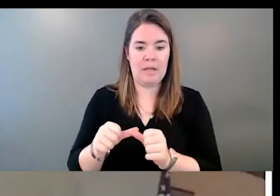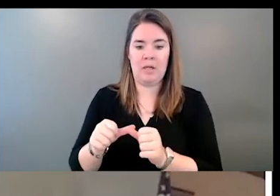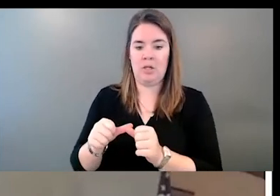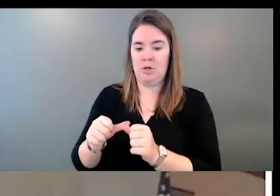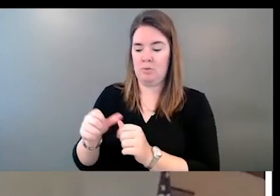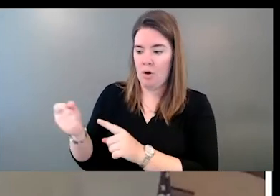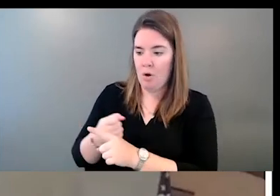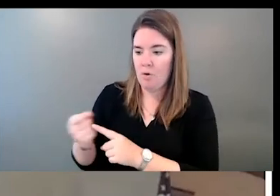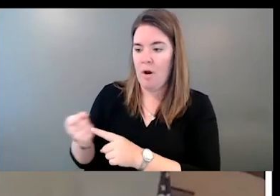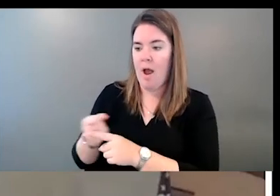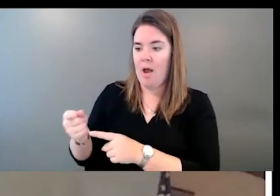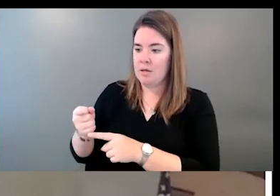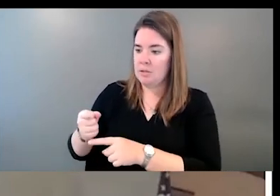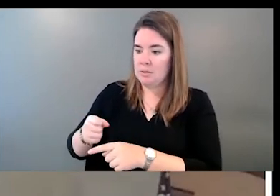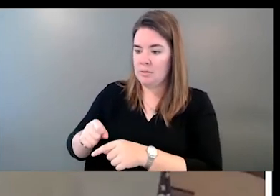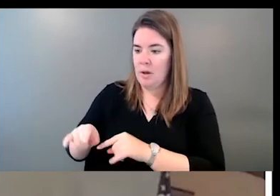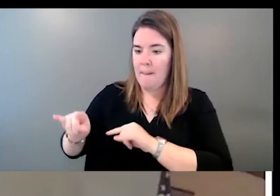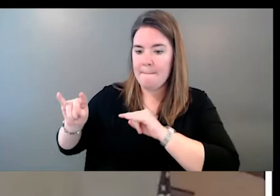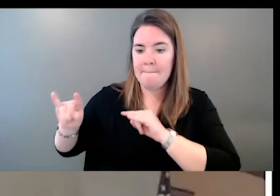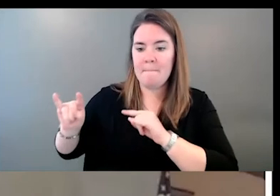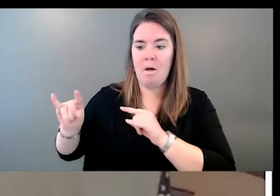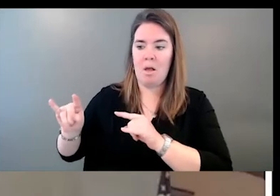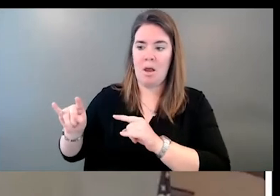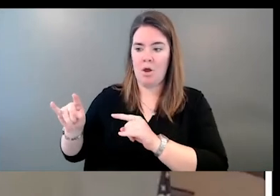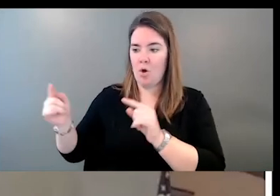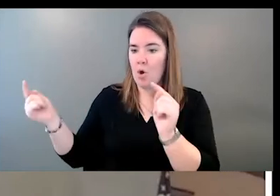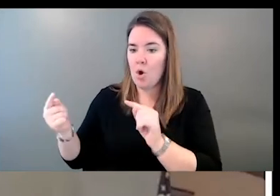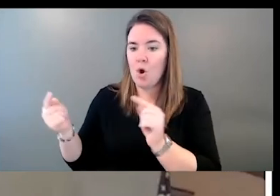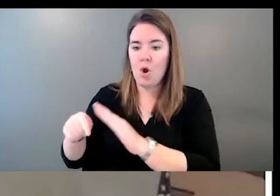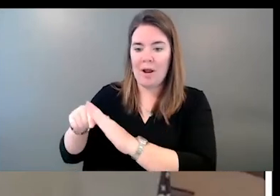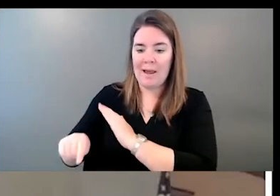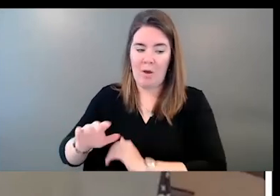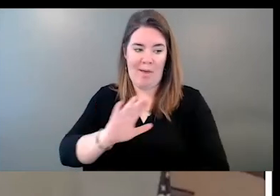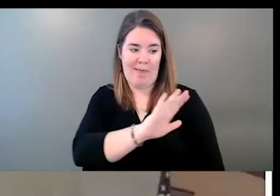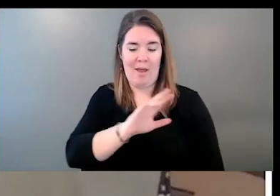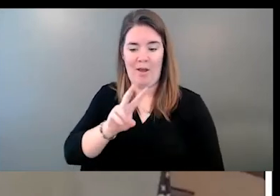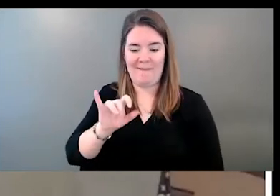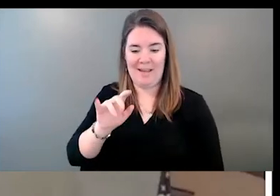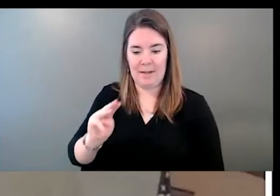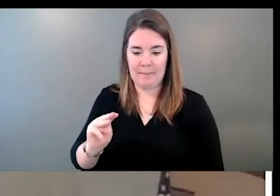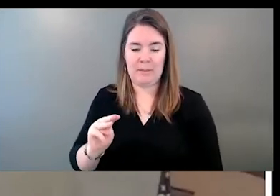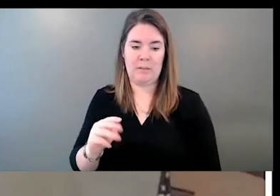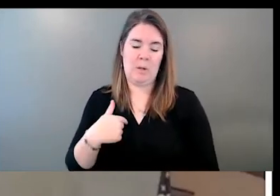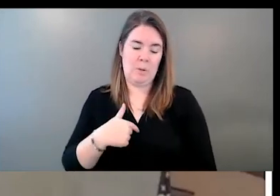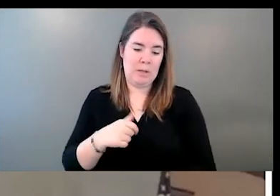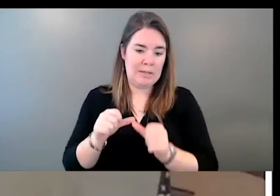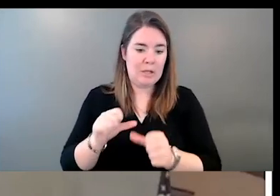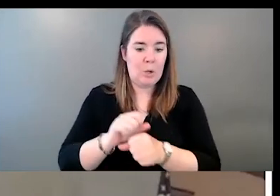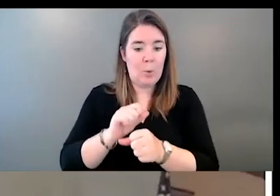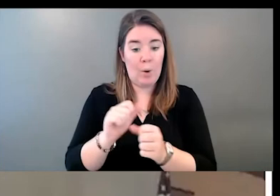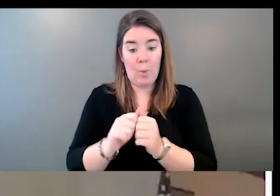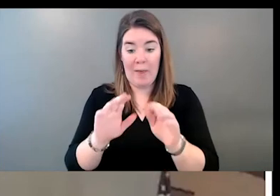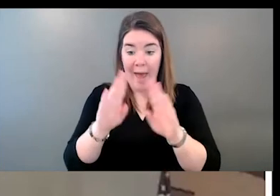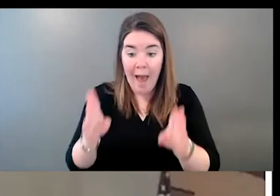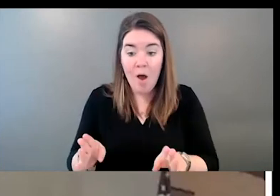killing their victims. ODVN and its allies will continue to work with the House and Senate to keep the safety of